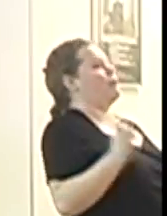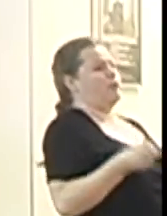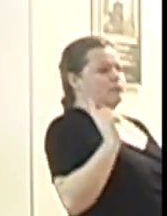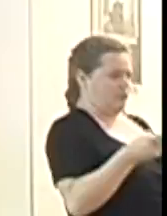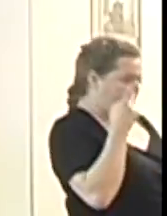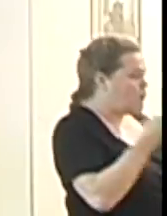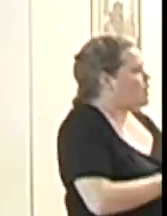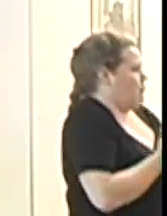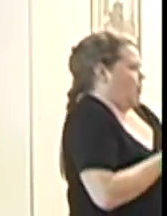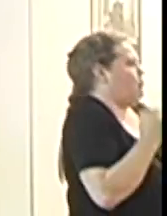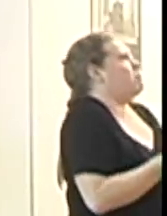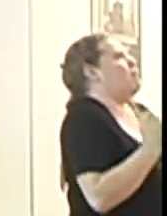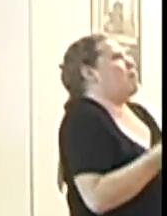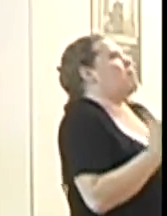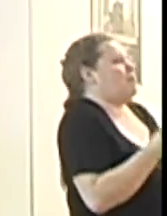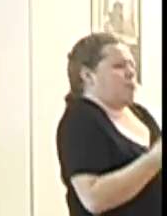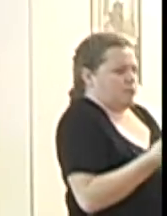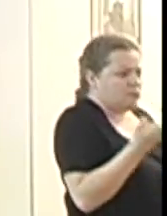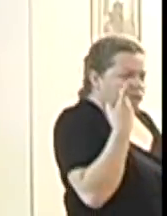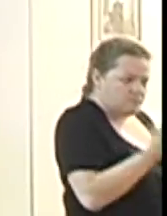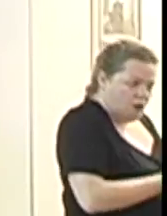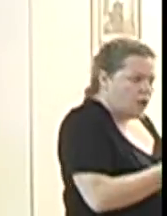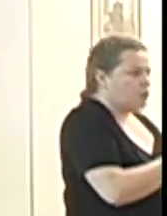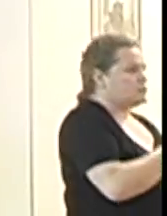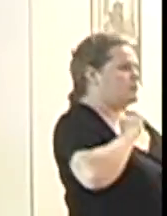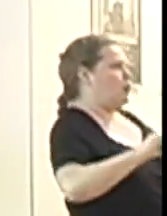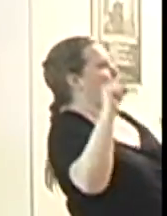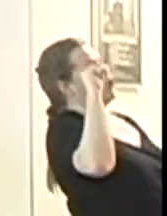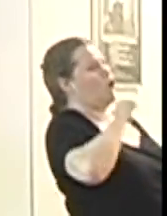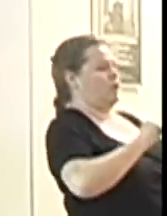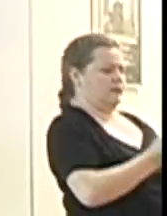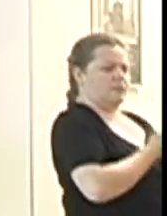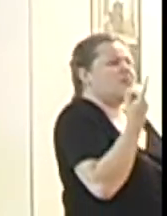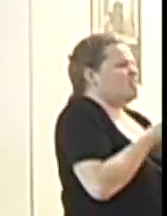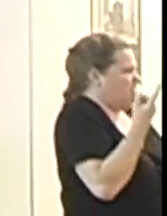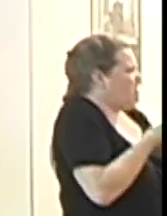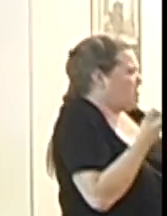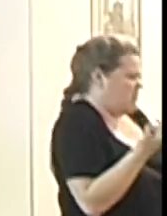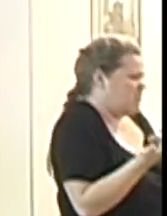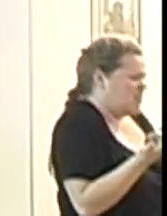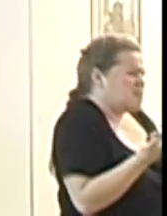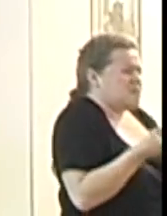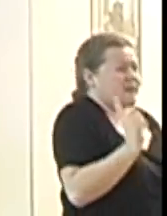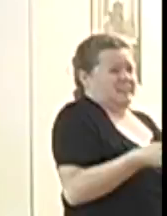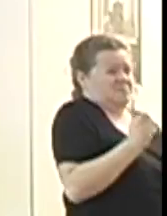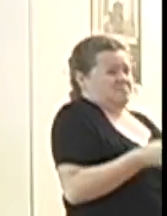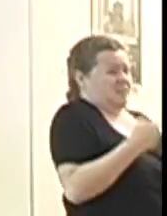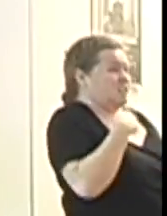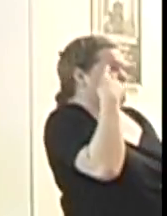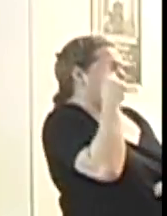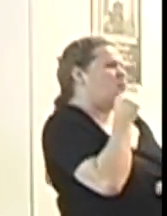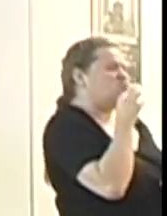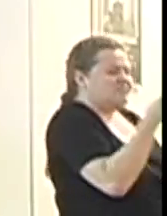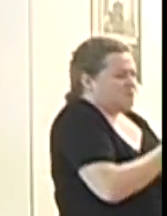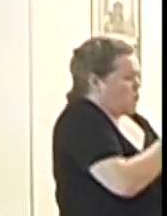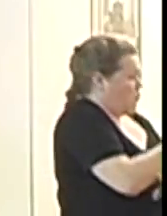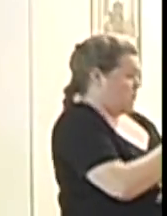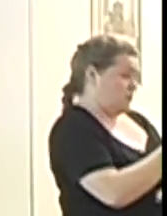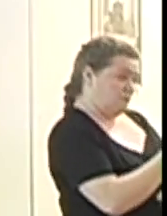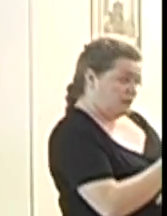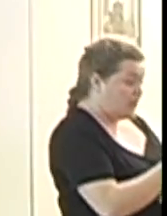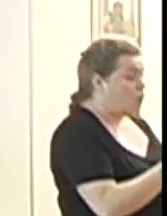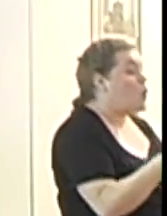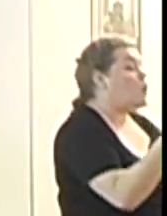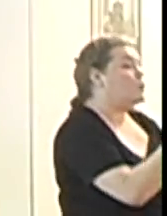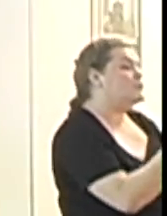waves. So repetitive kicking is typical about 6 months, I believe. We can think of vocal